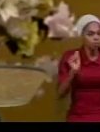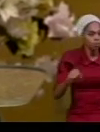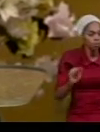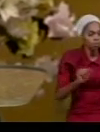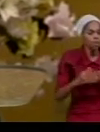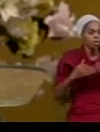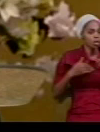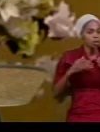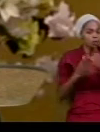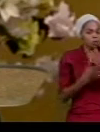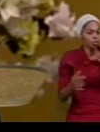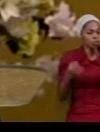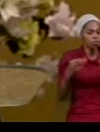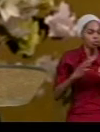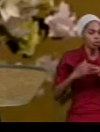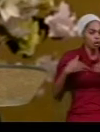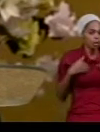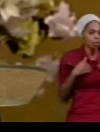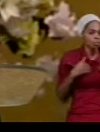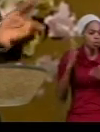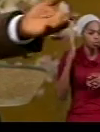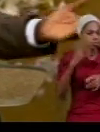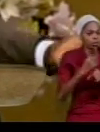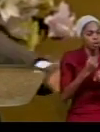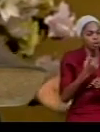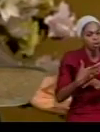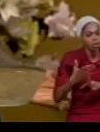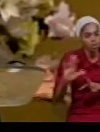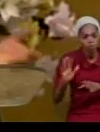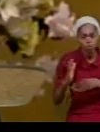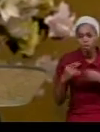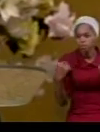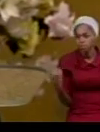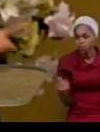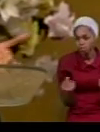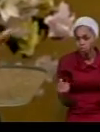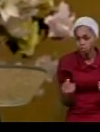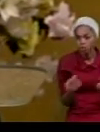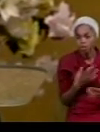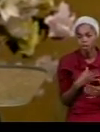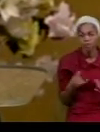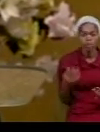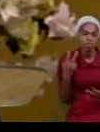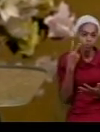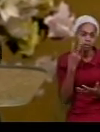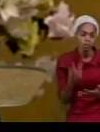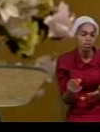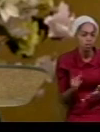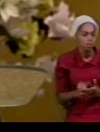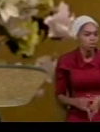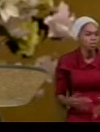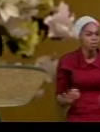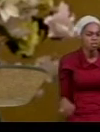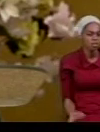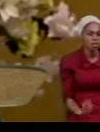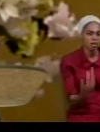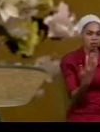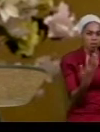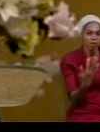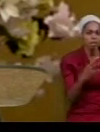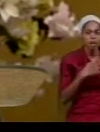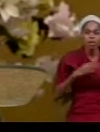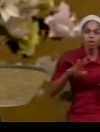of goat should take away sins. Wherefore, when he cometh into the world, he said, sacrifice and